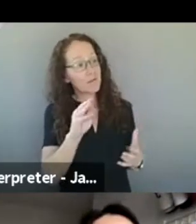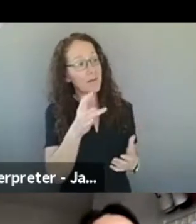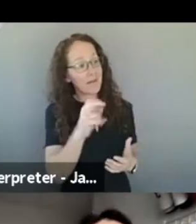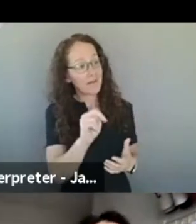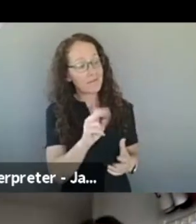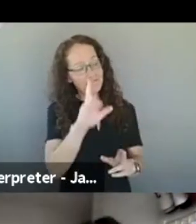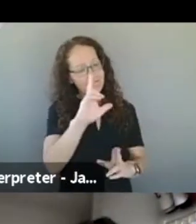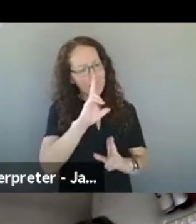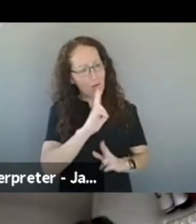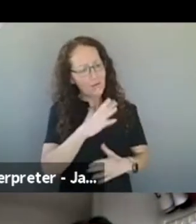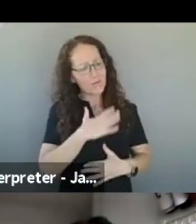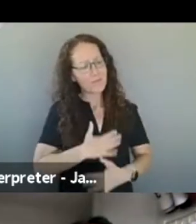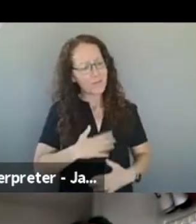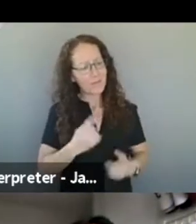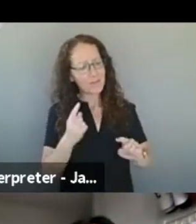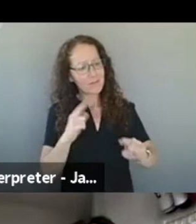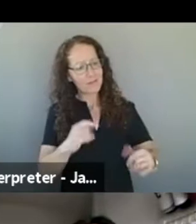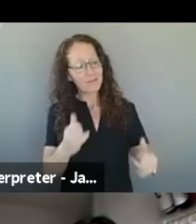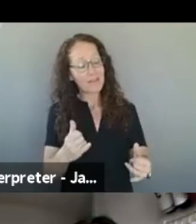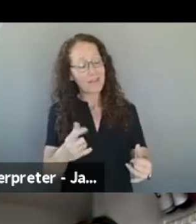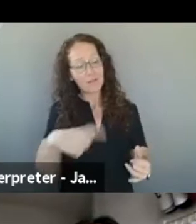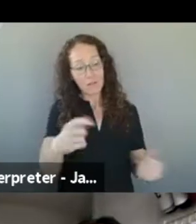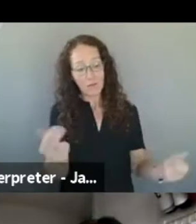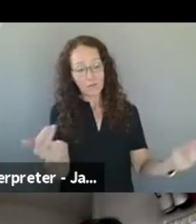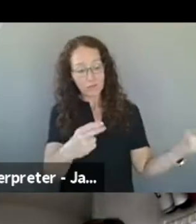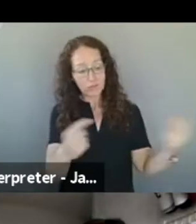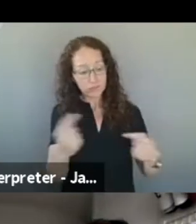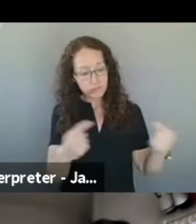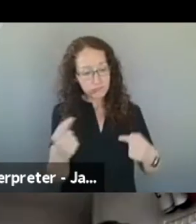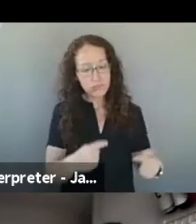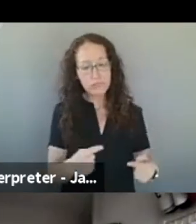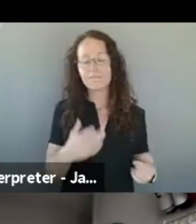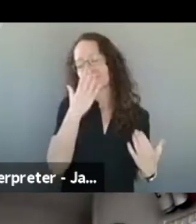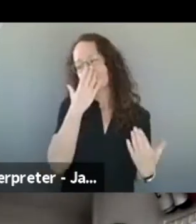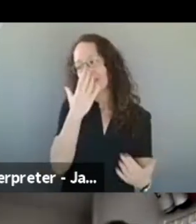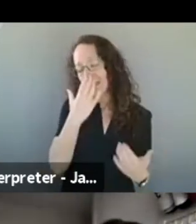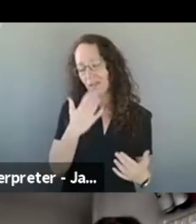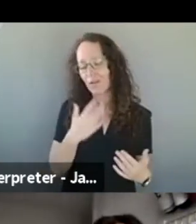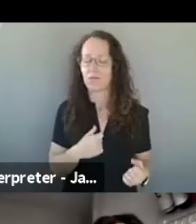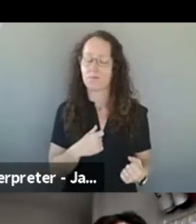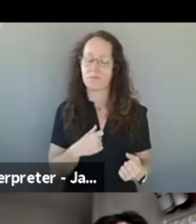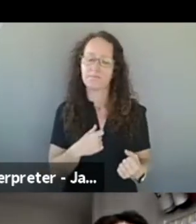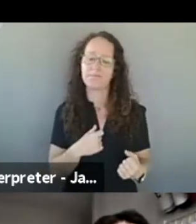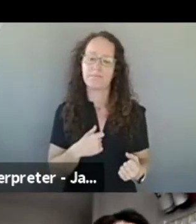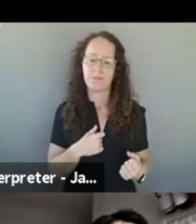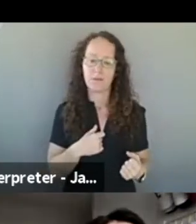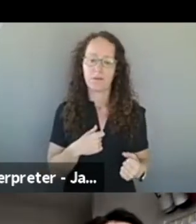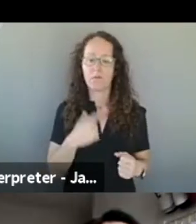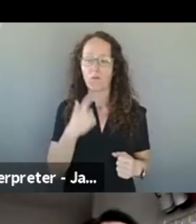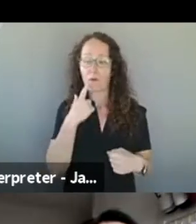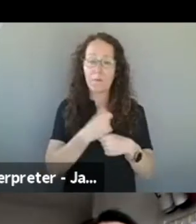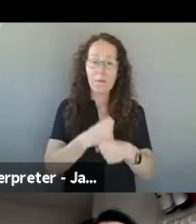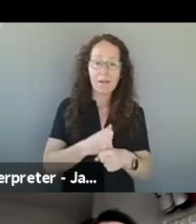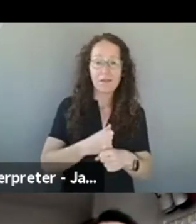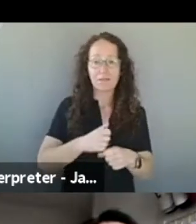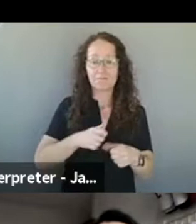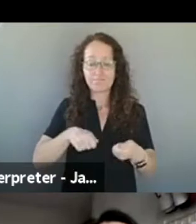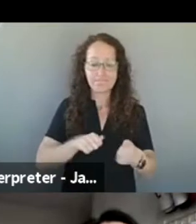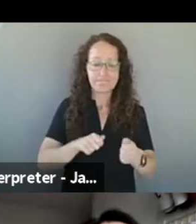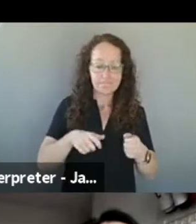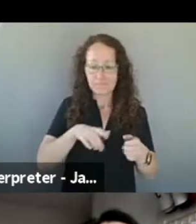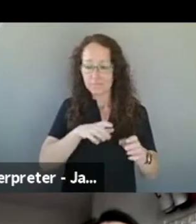Thank you for coming. Thank you for being here. Thank you for carving out the time to be